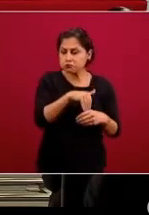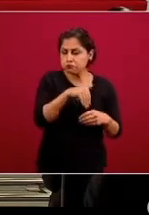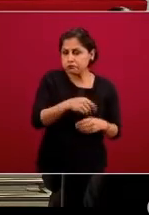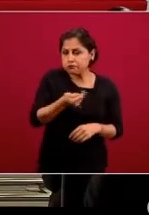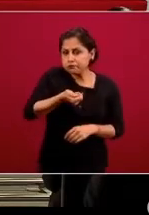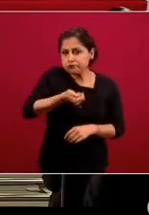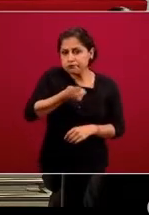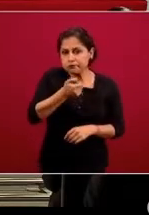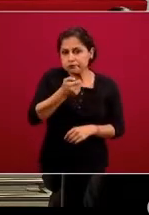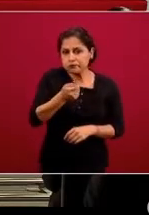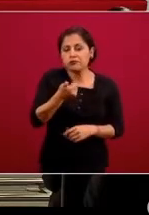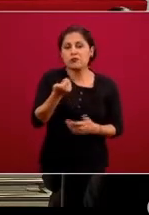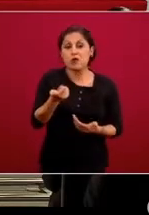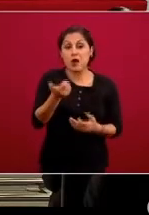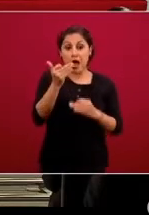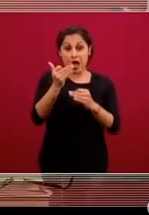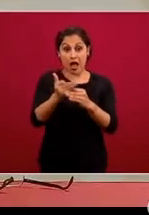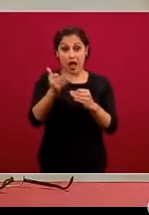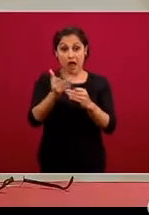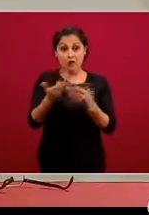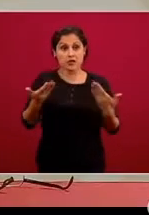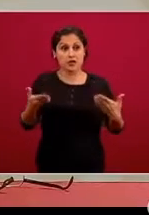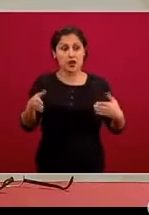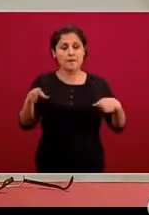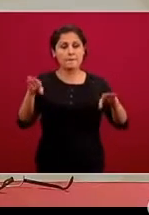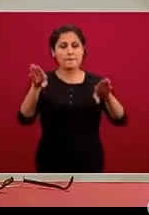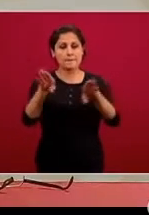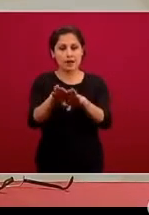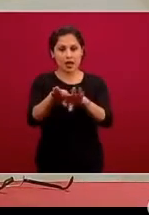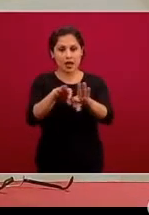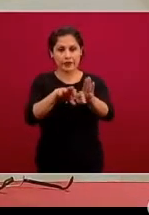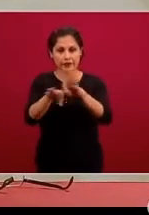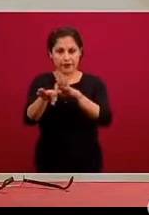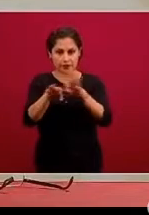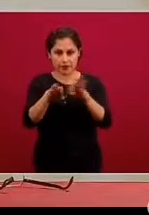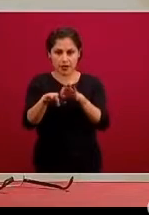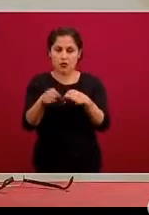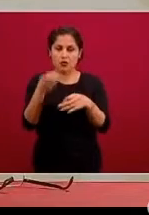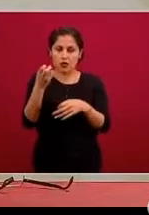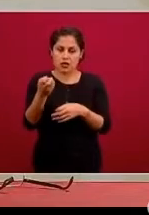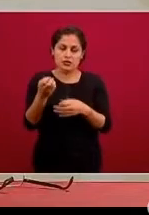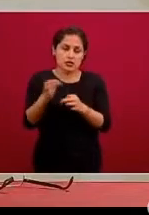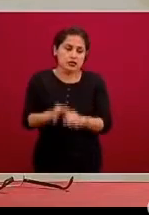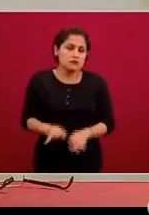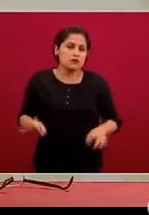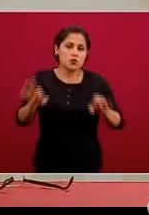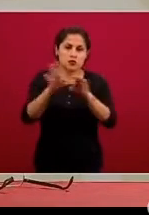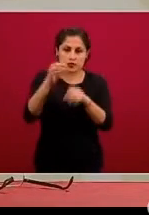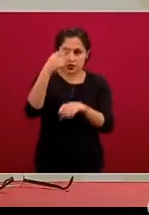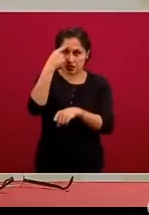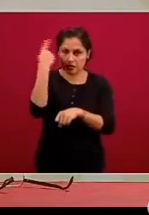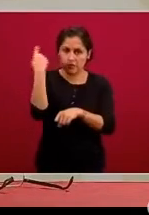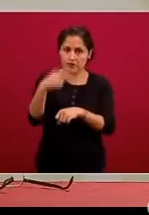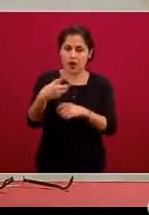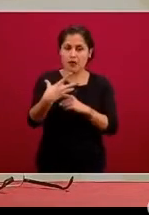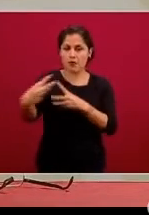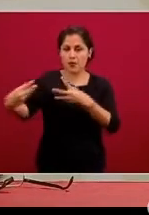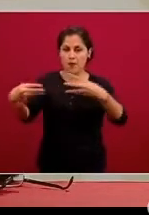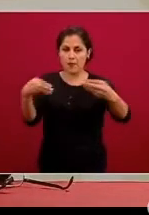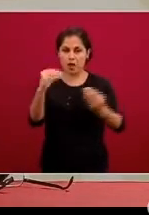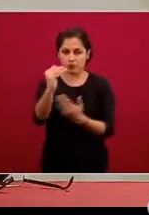So, of course, suspending mobility in the public space, which is the core mechanism of